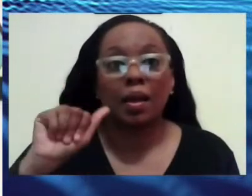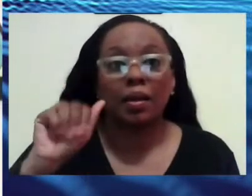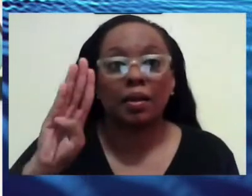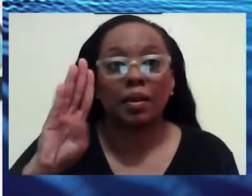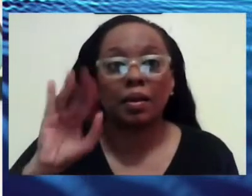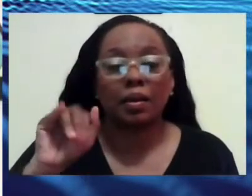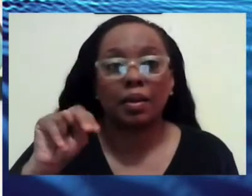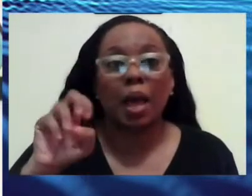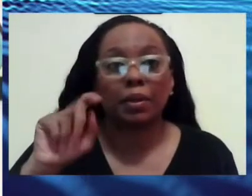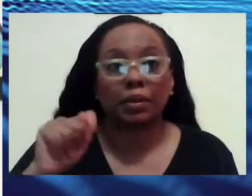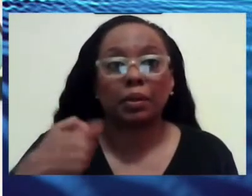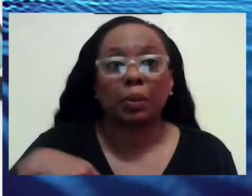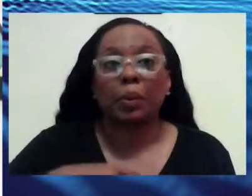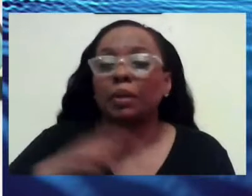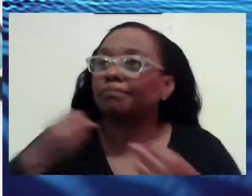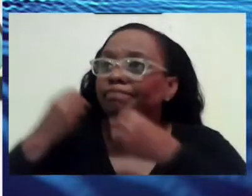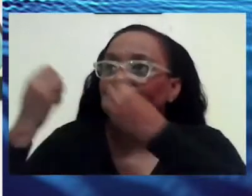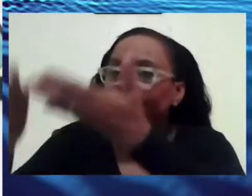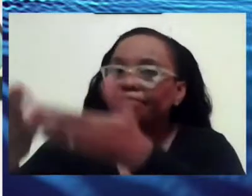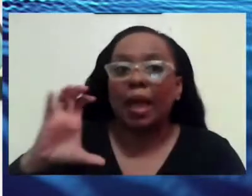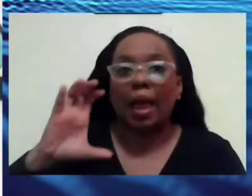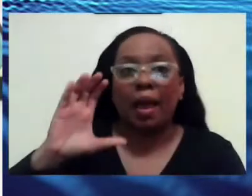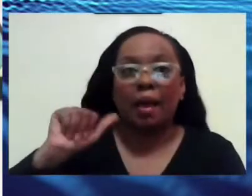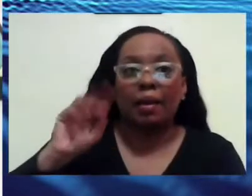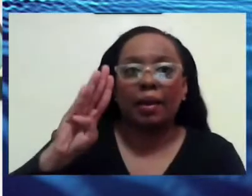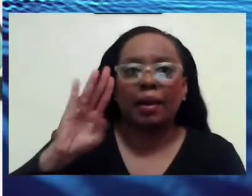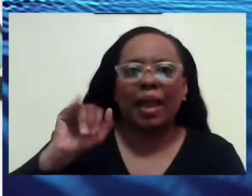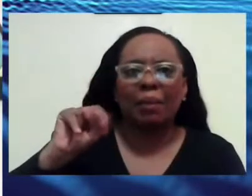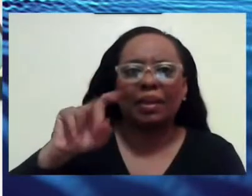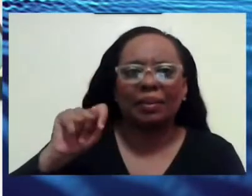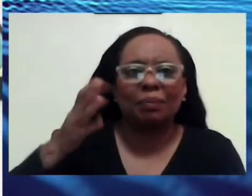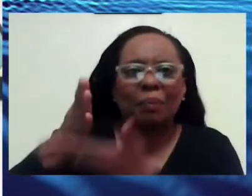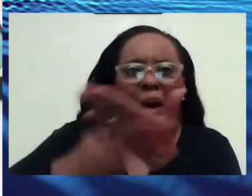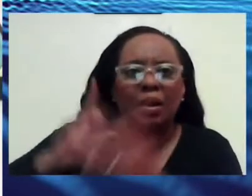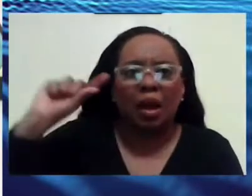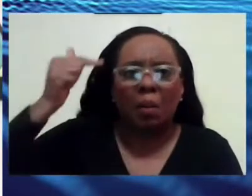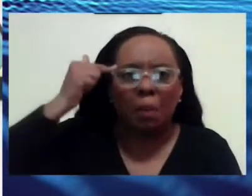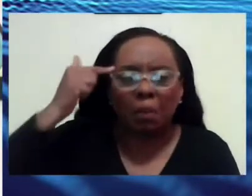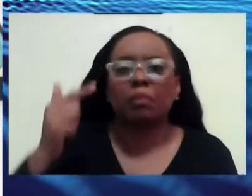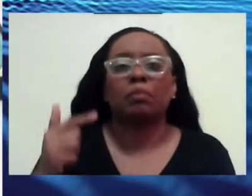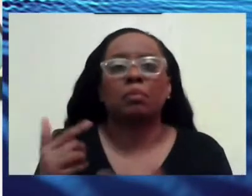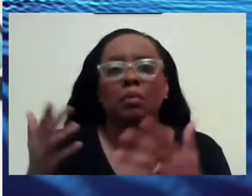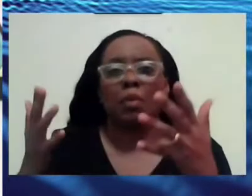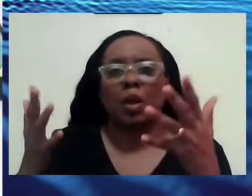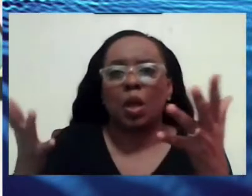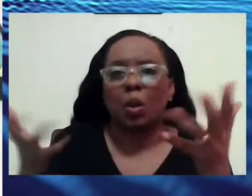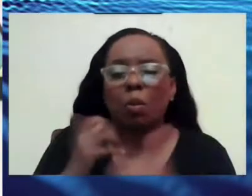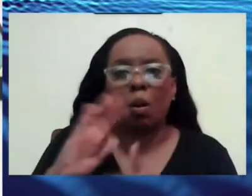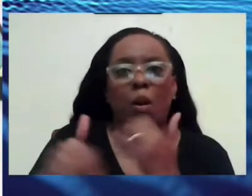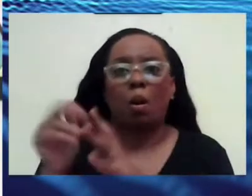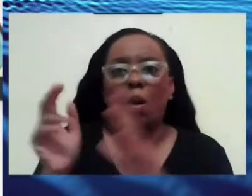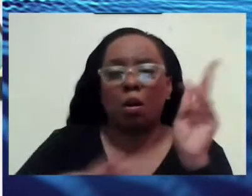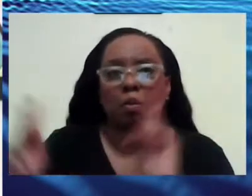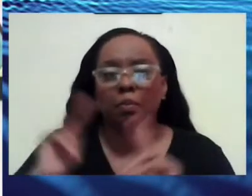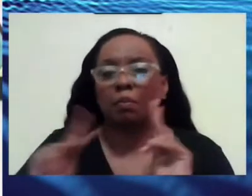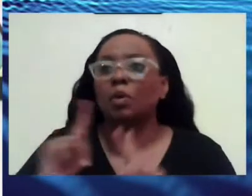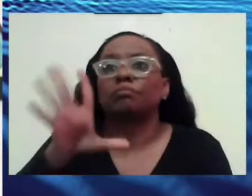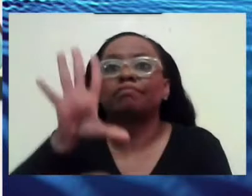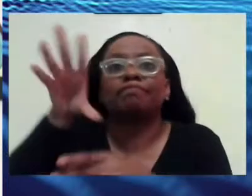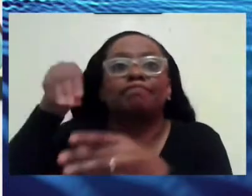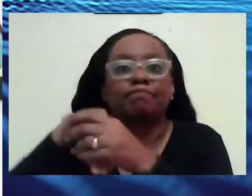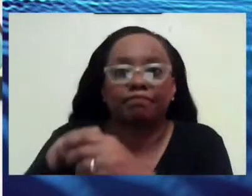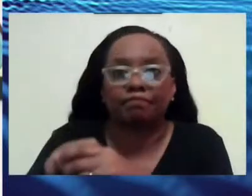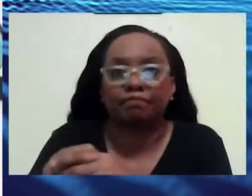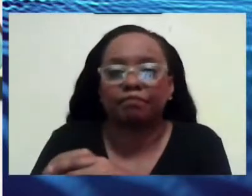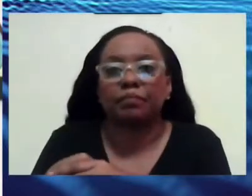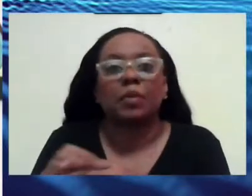the framework under which we'll be operating, making sure that all of cabinet has the opportunity to weigh in on the persons that we are proposing to place on